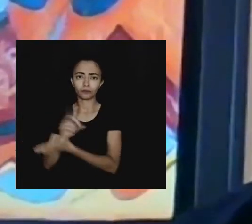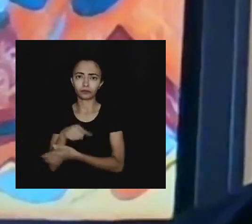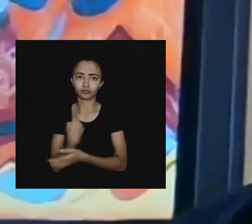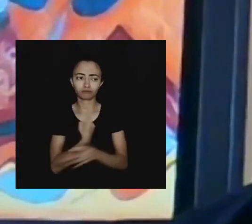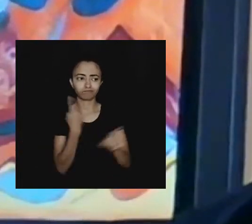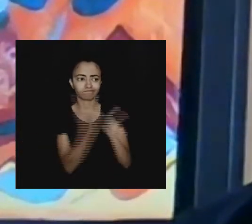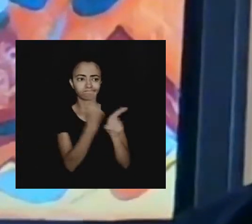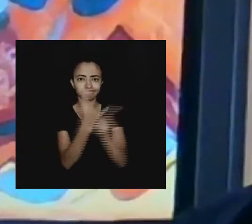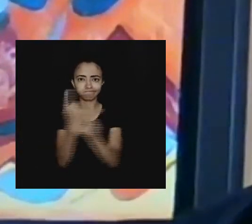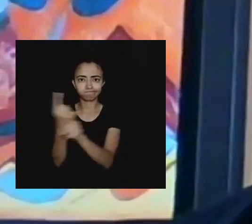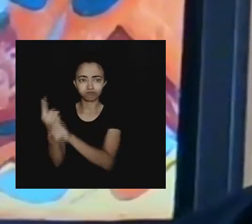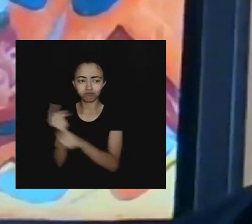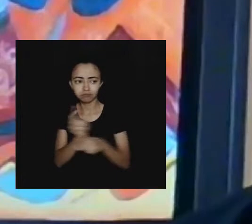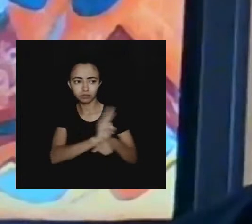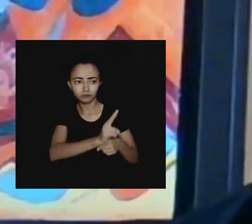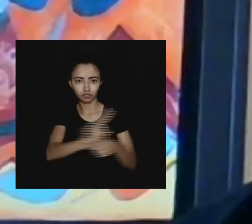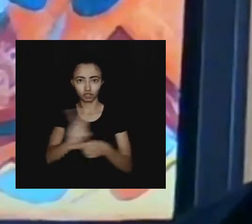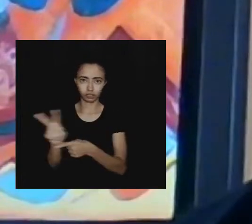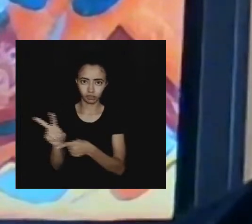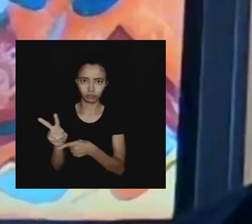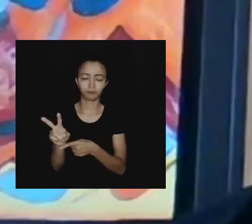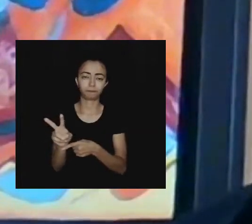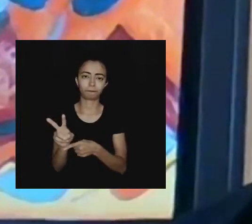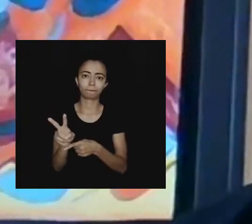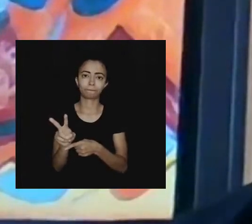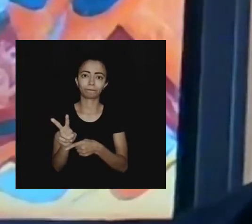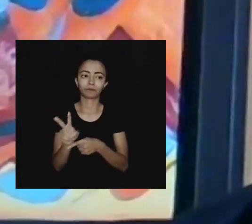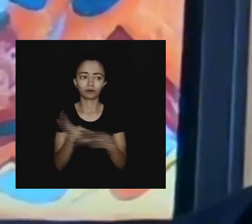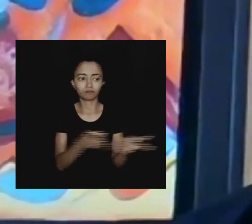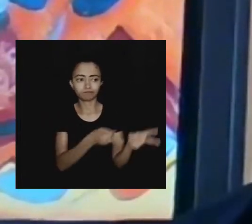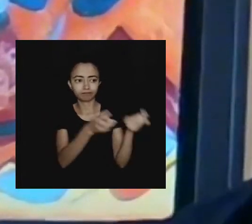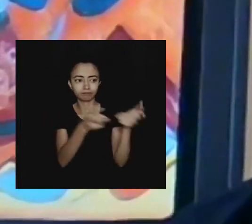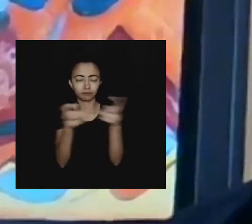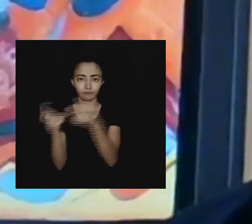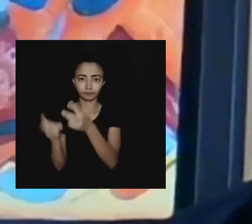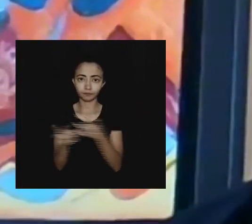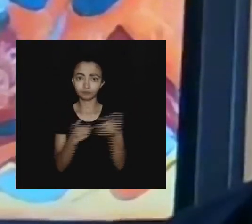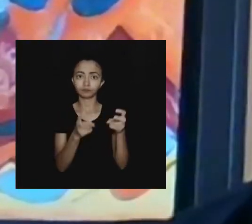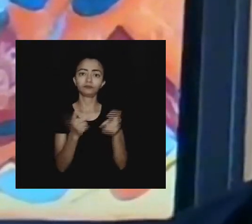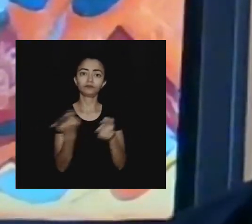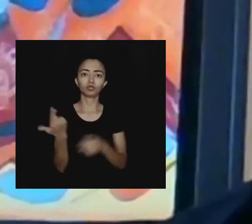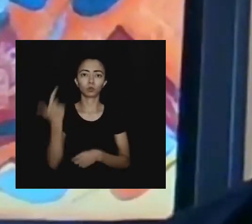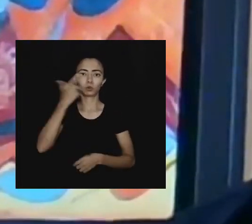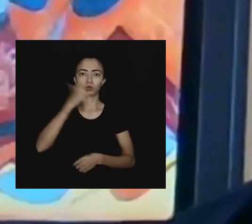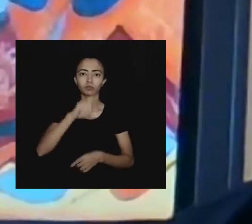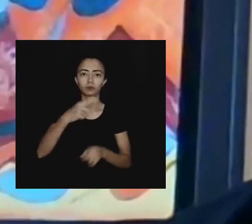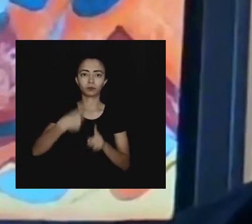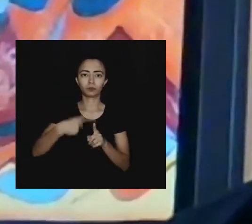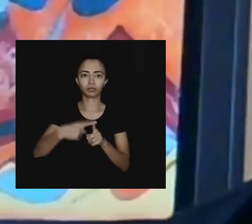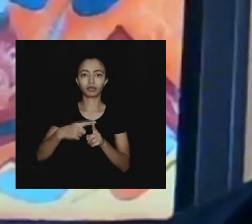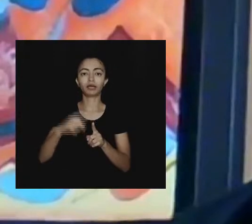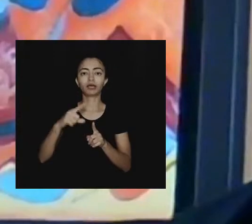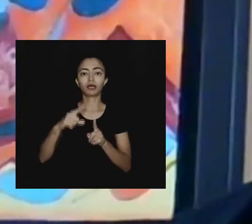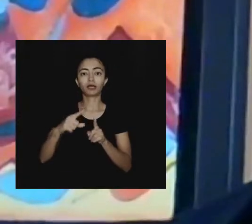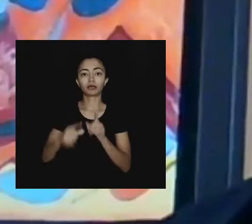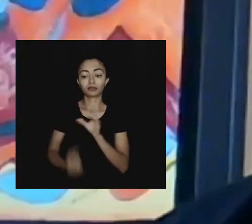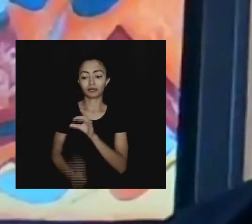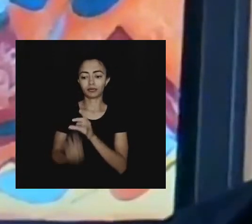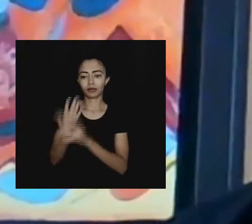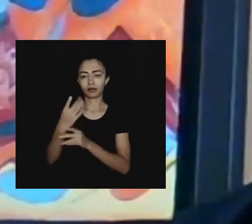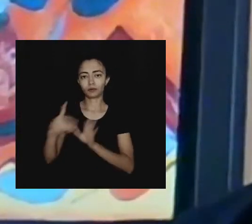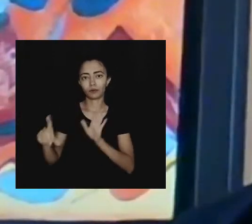this was favored by a legislation that this year we are celebrating 30 years of. It's a very